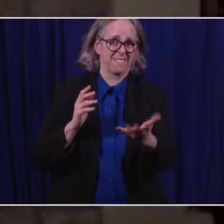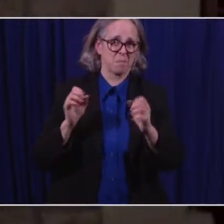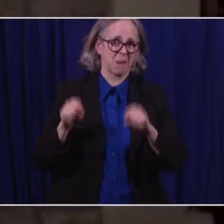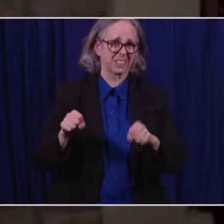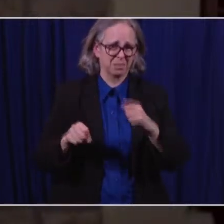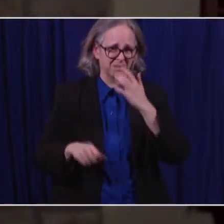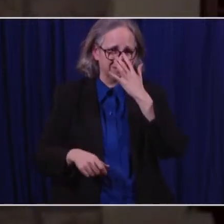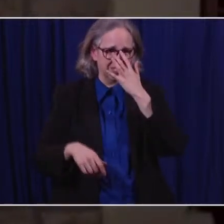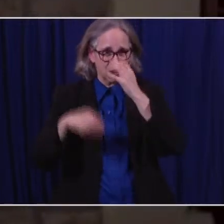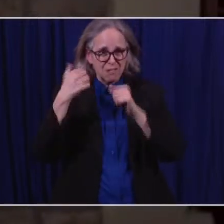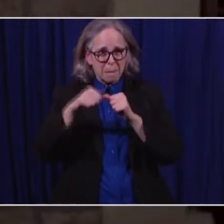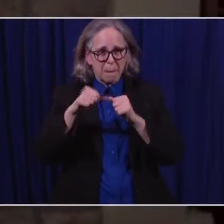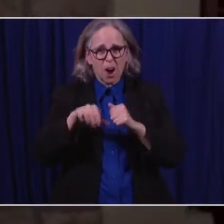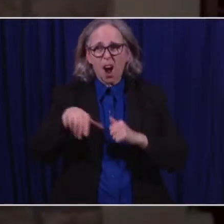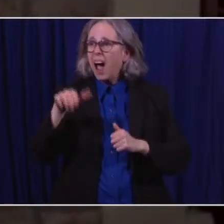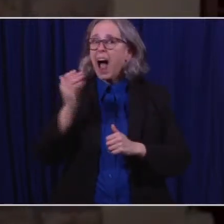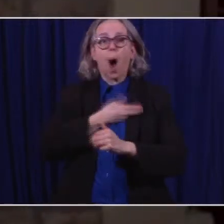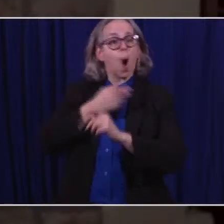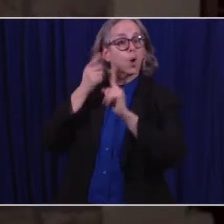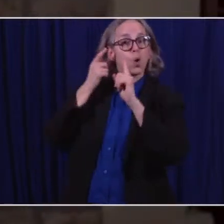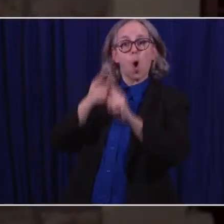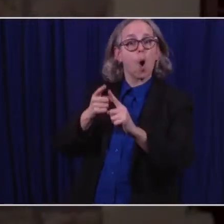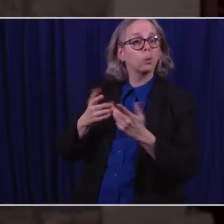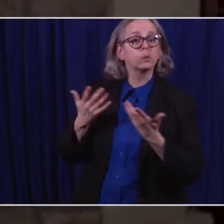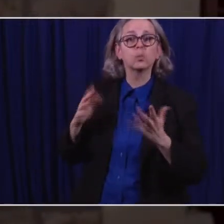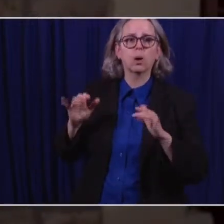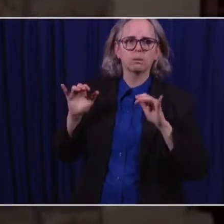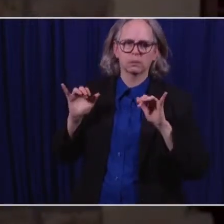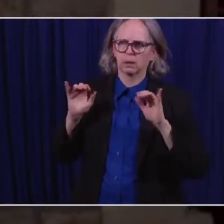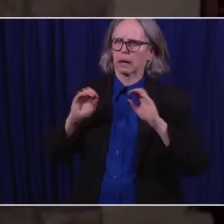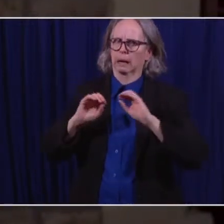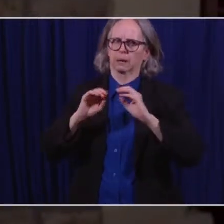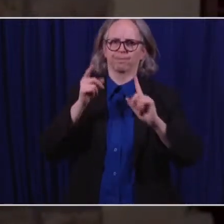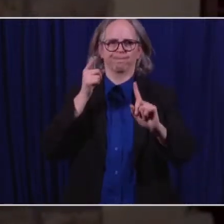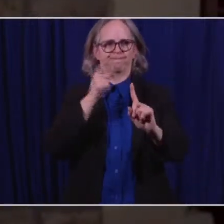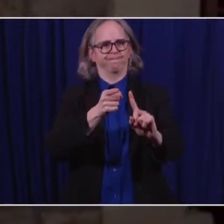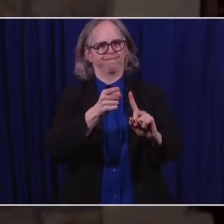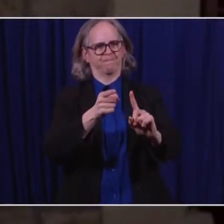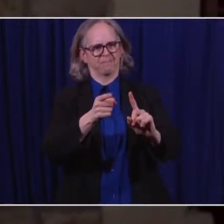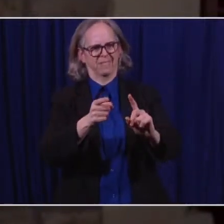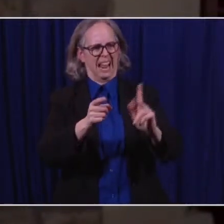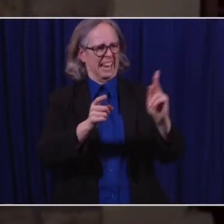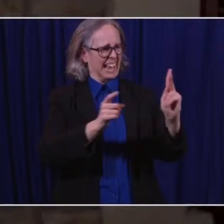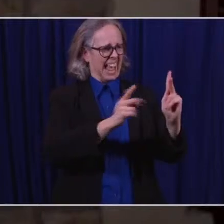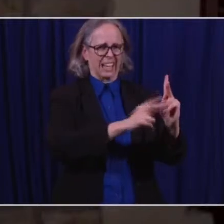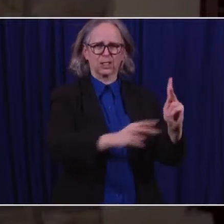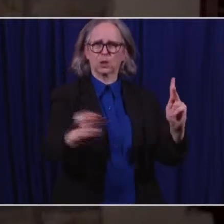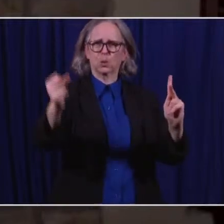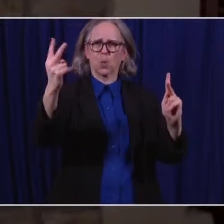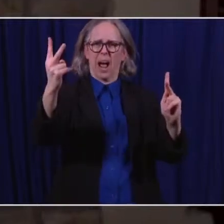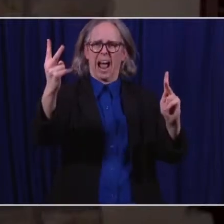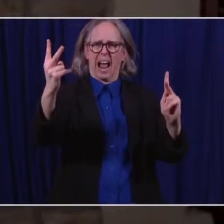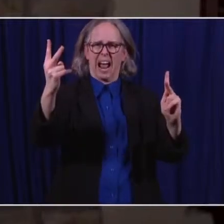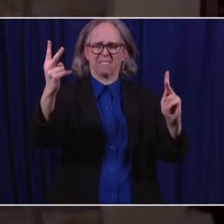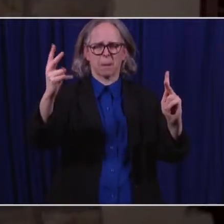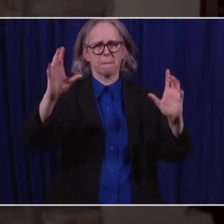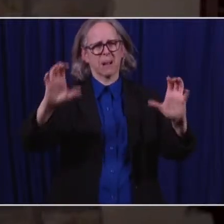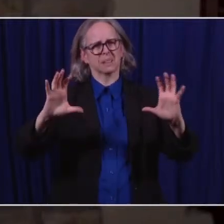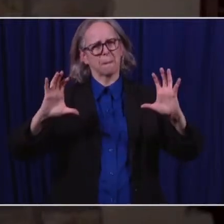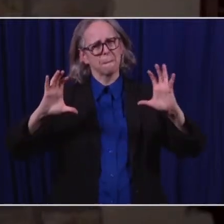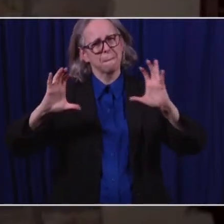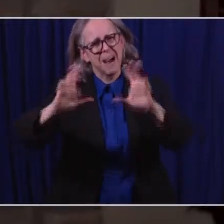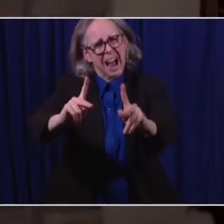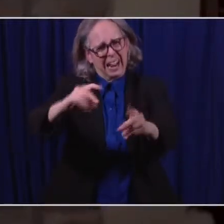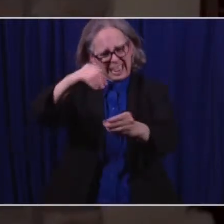is, we've been very clear, and that is children K through 12, getting them back in school. So those have been the